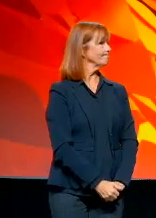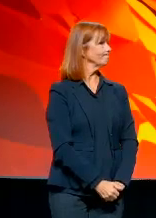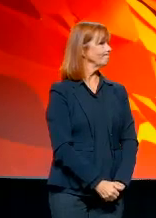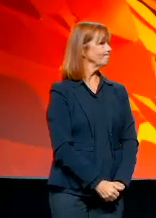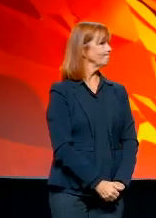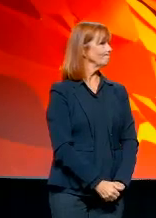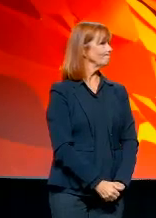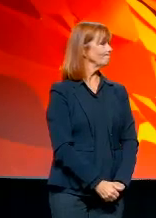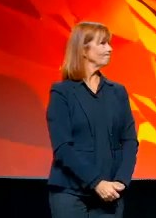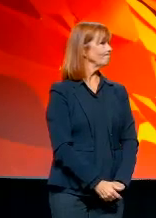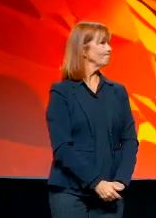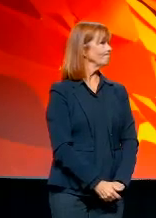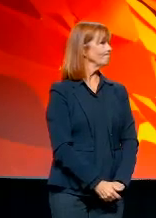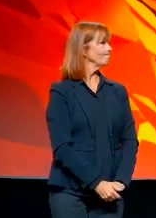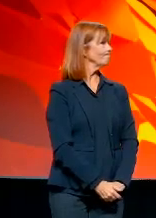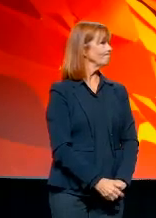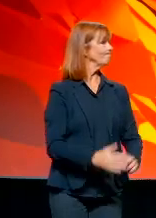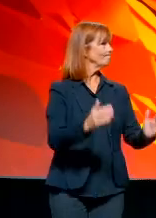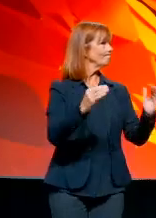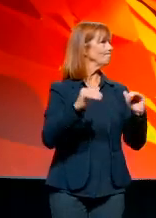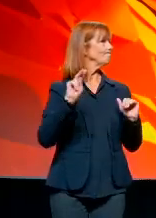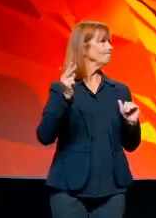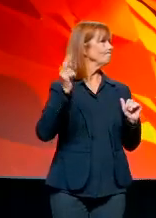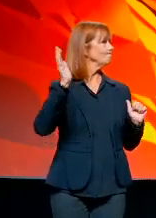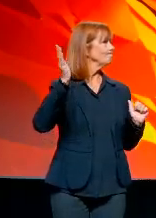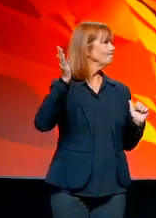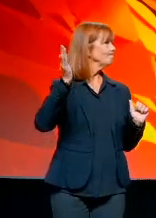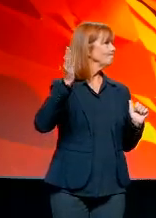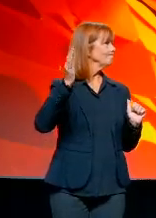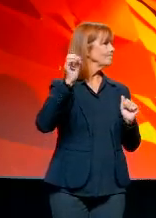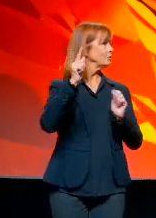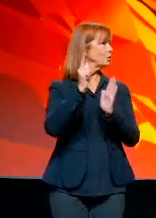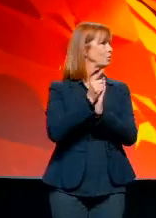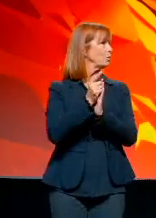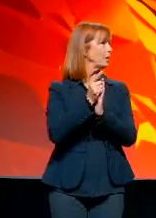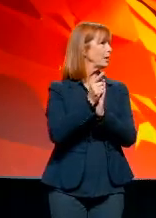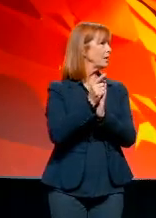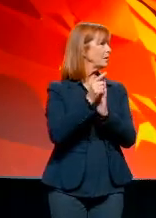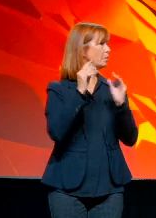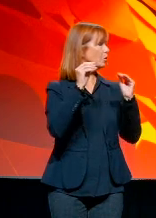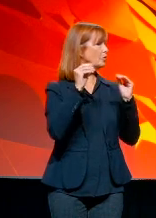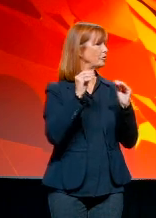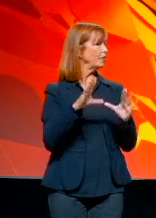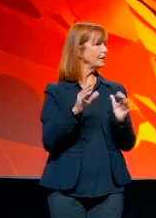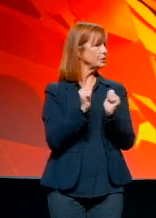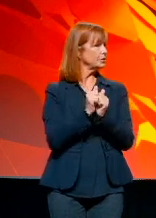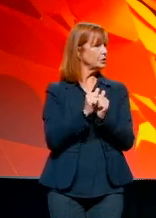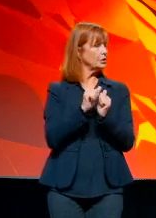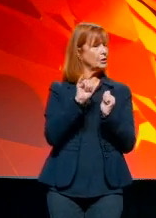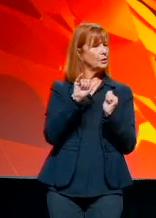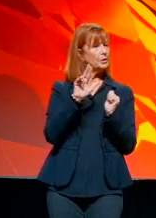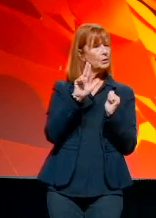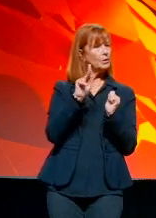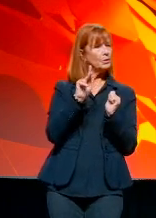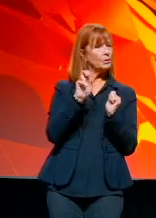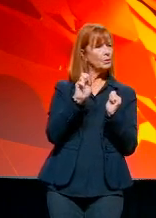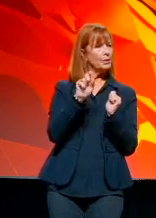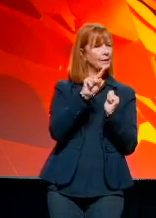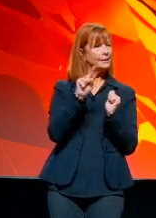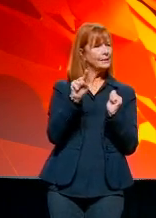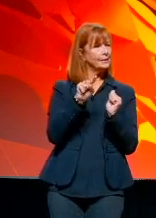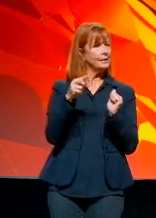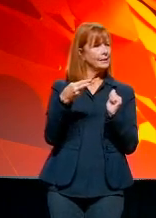So let's move on to the second speaker in this session. It's Professor Yuke Zhu from the University of Texas at